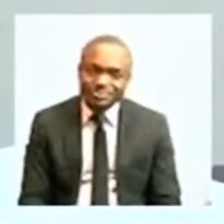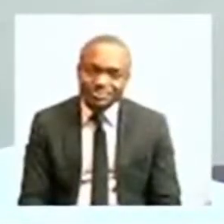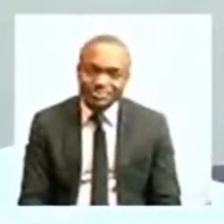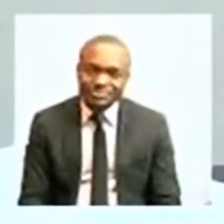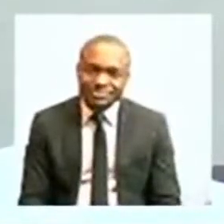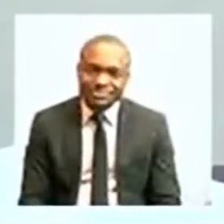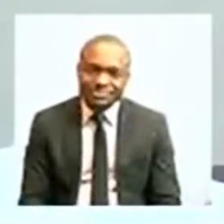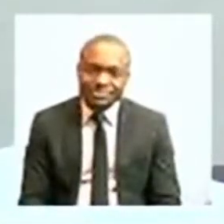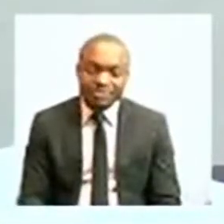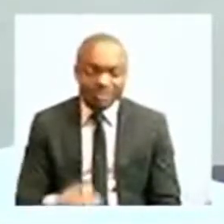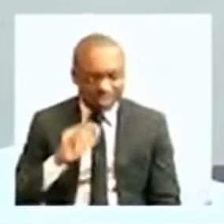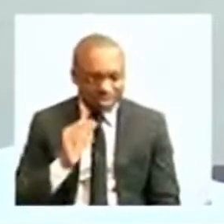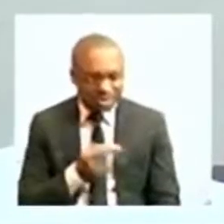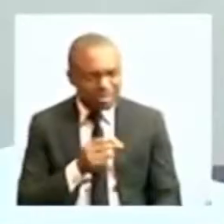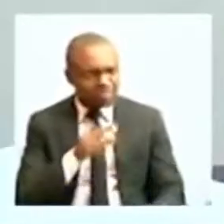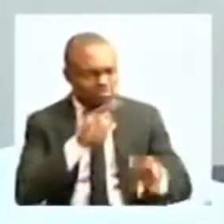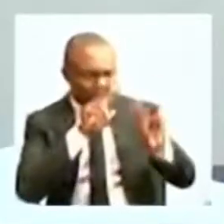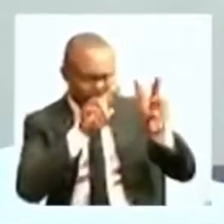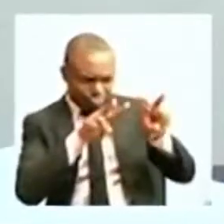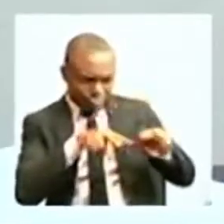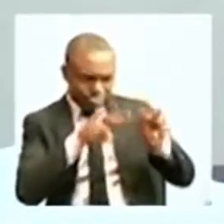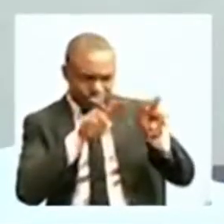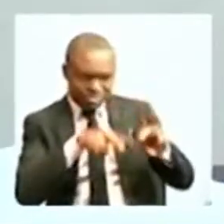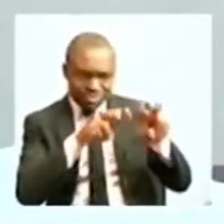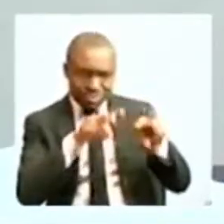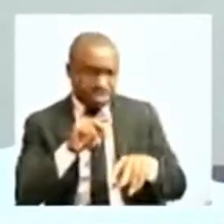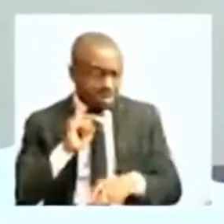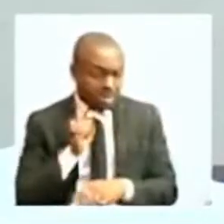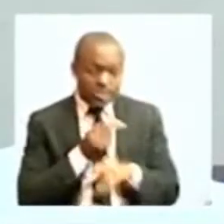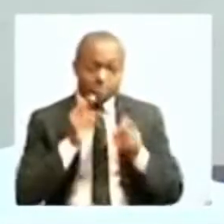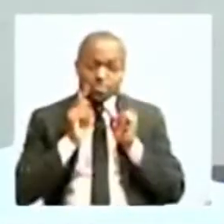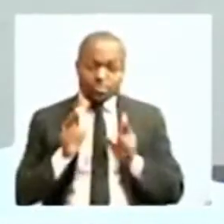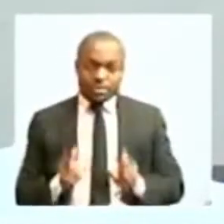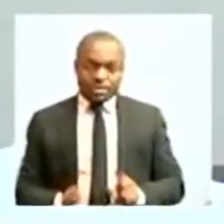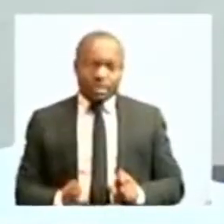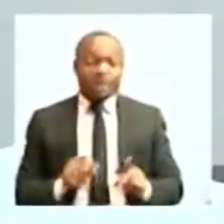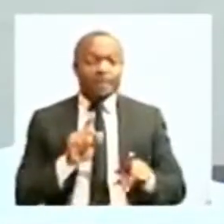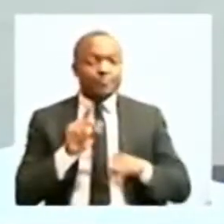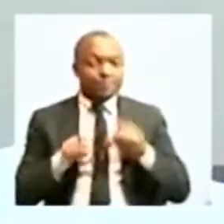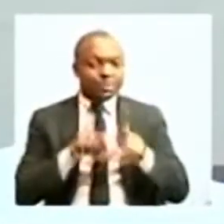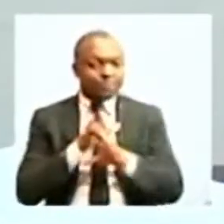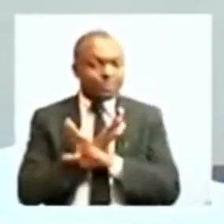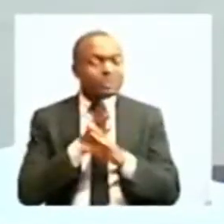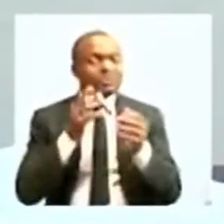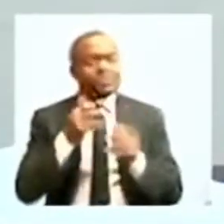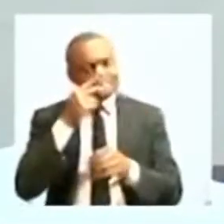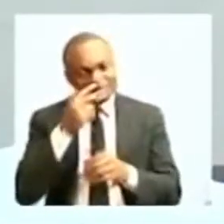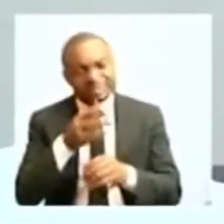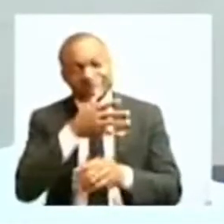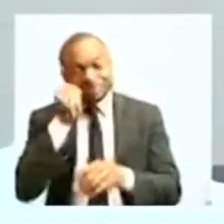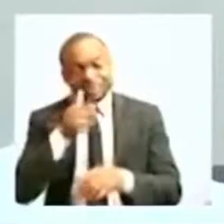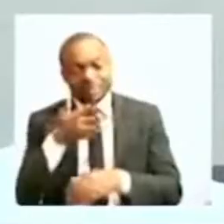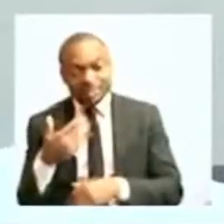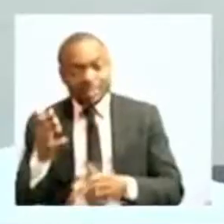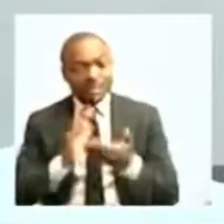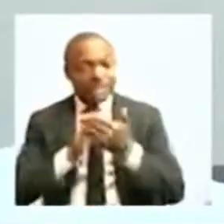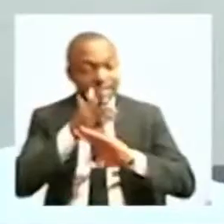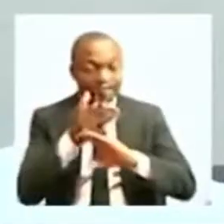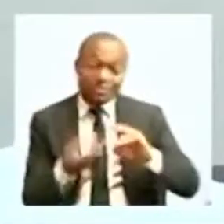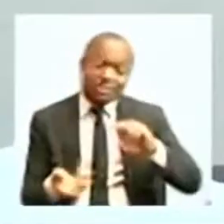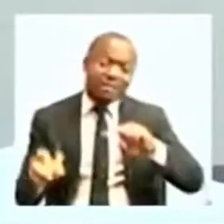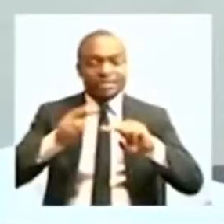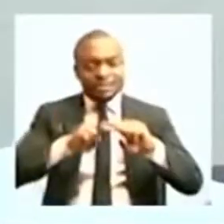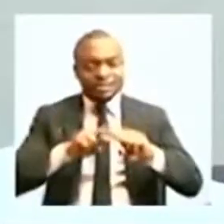So, when we observe this, PS, we are human. We are Zambians. We want to see better things. After the enhanced